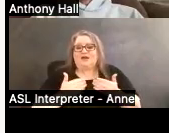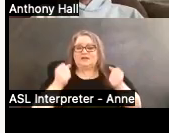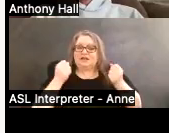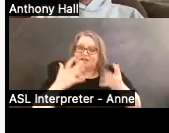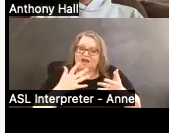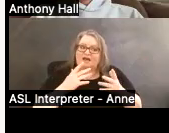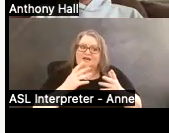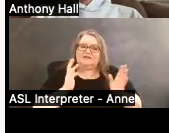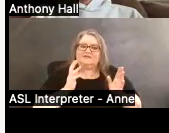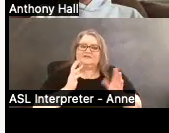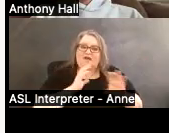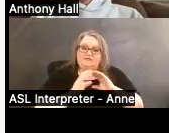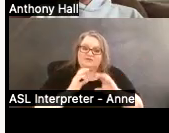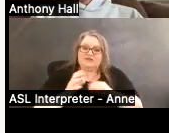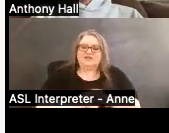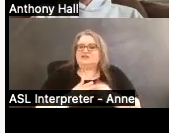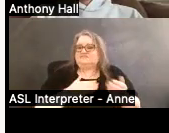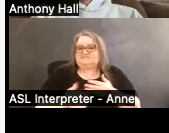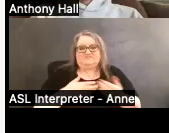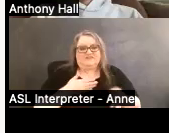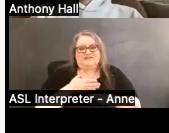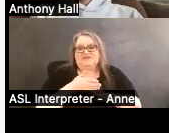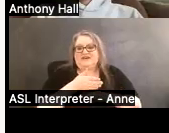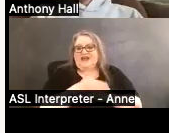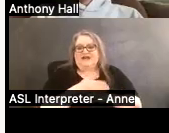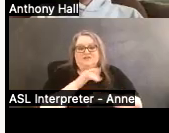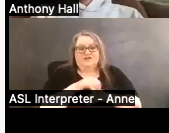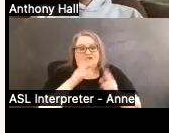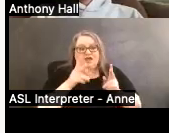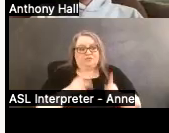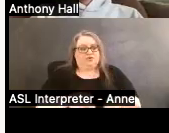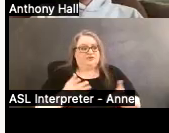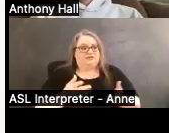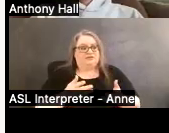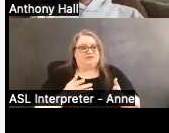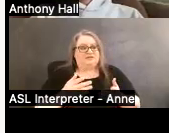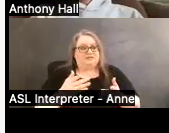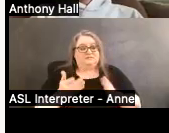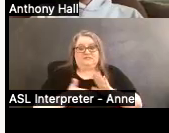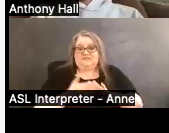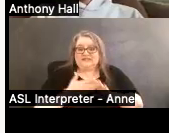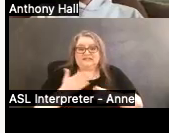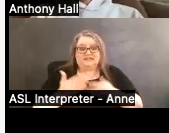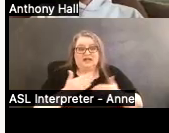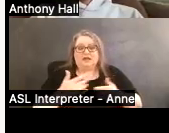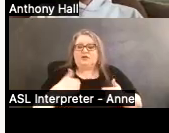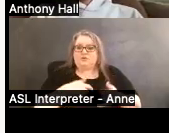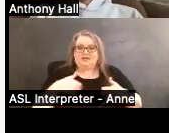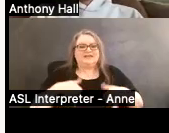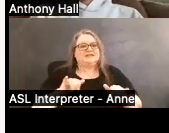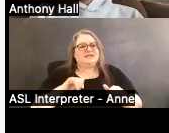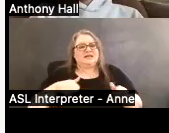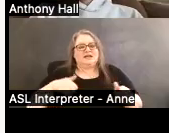conversations. And even after we've had that person facilitate or do anything like that, we're still keeping up with that person,